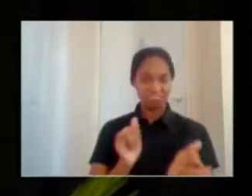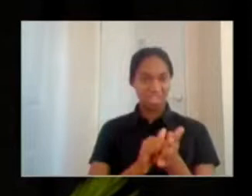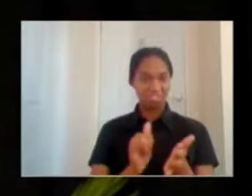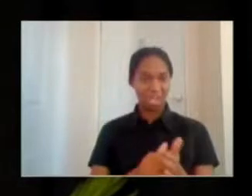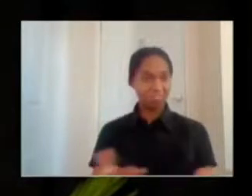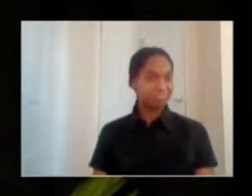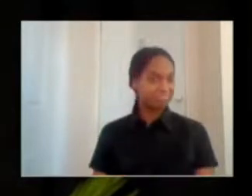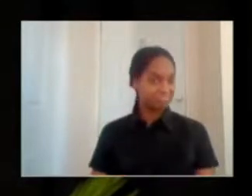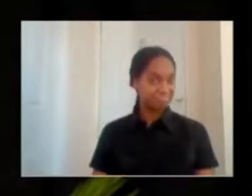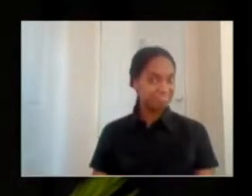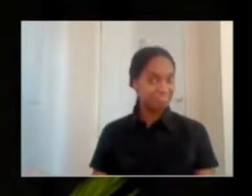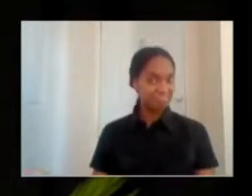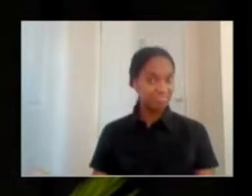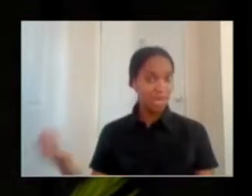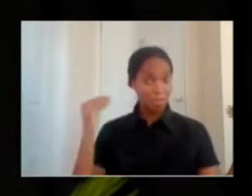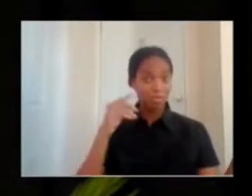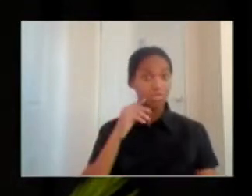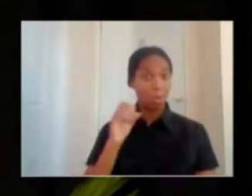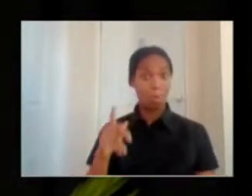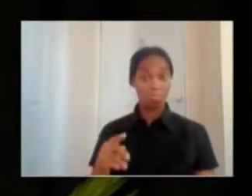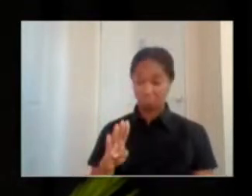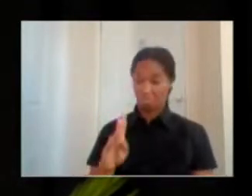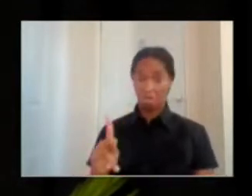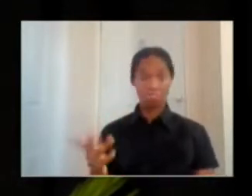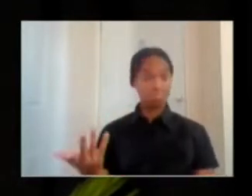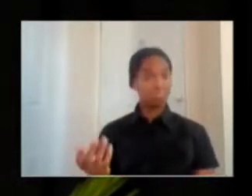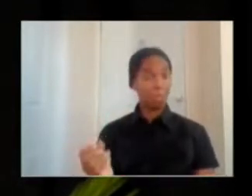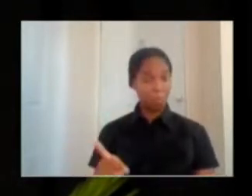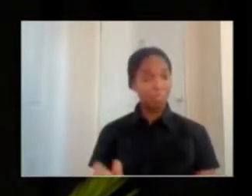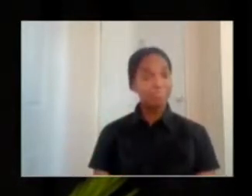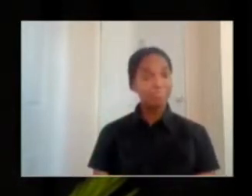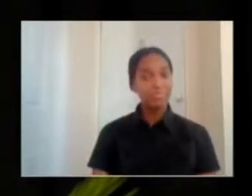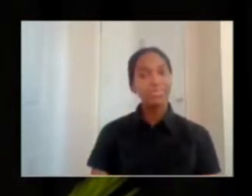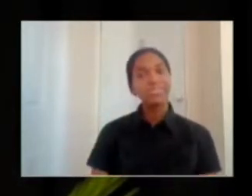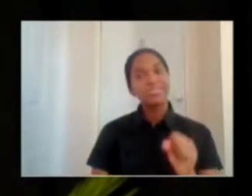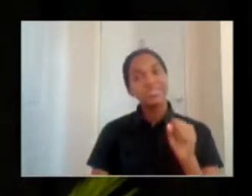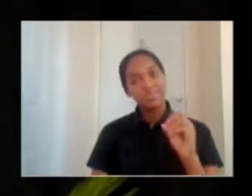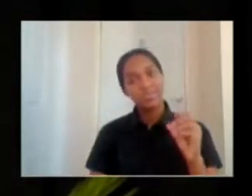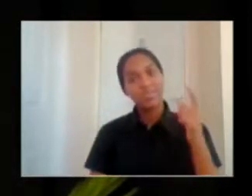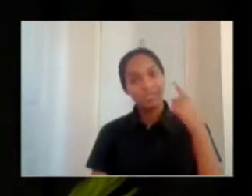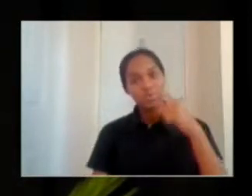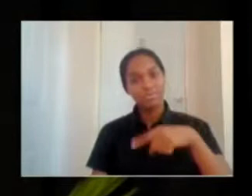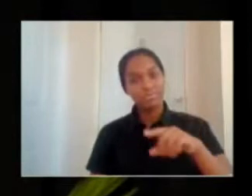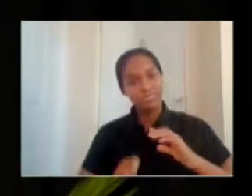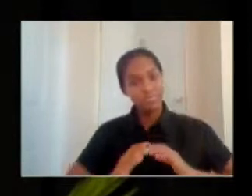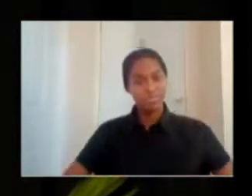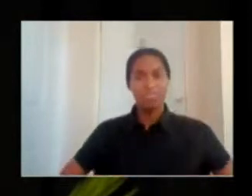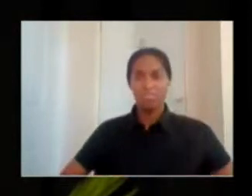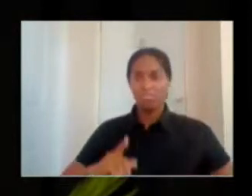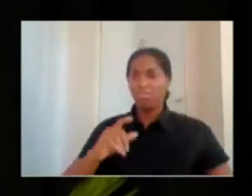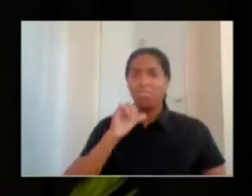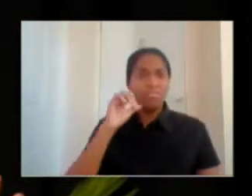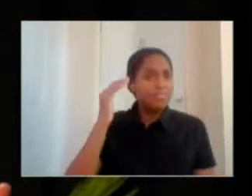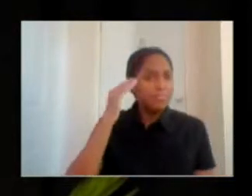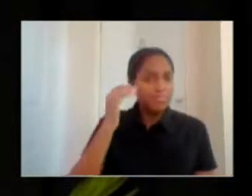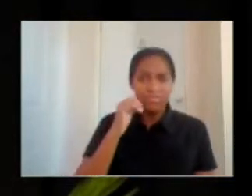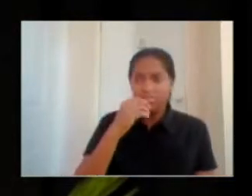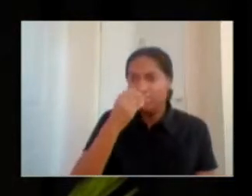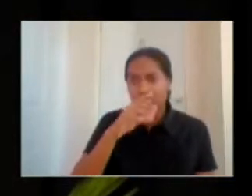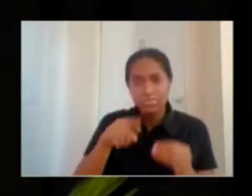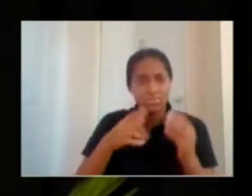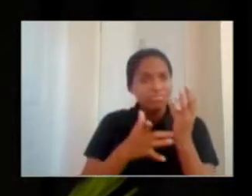market said 4K. Yeah. So to the consumer, they didn't know, they didn't care, any of this technical stuff,